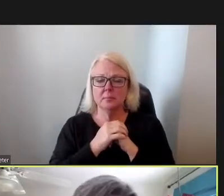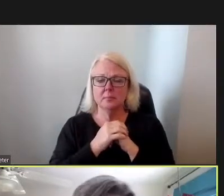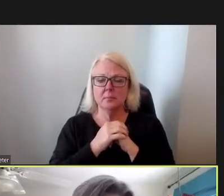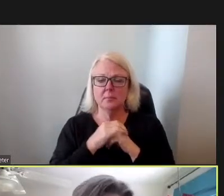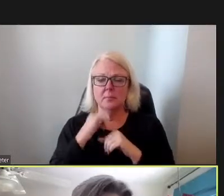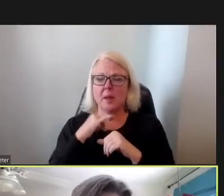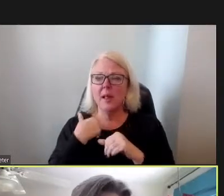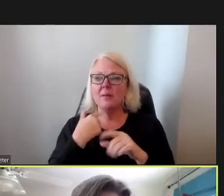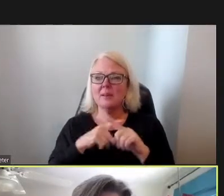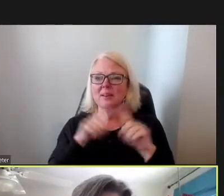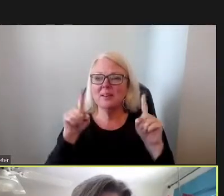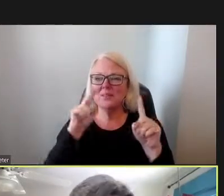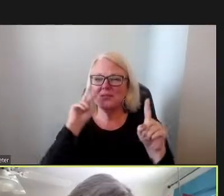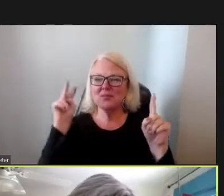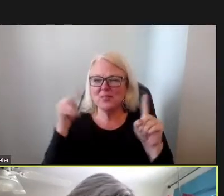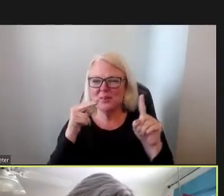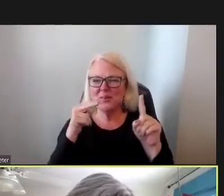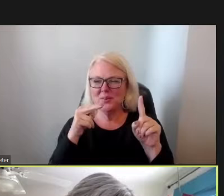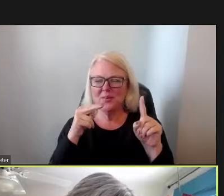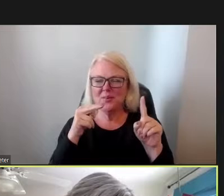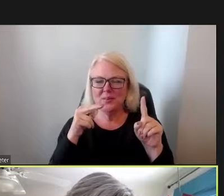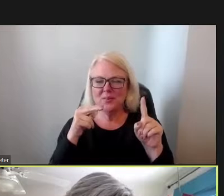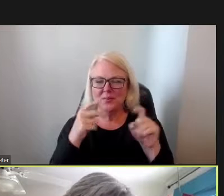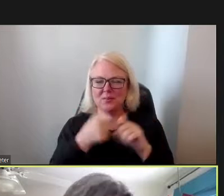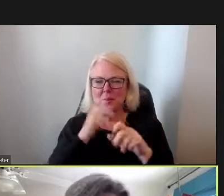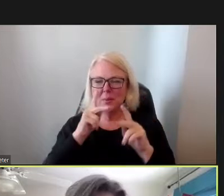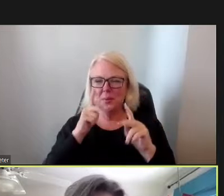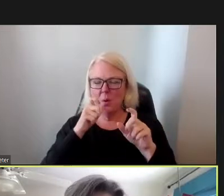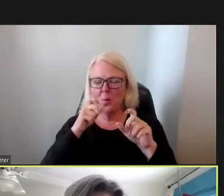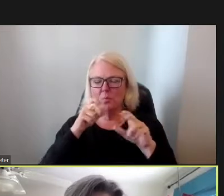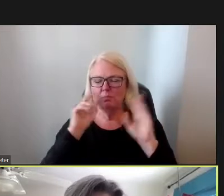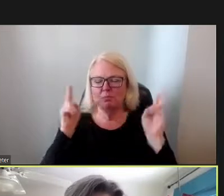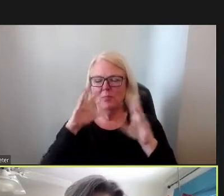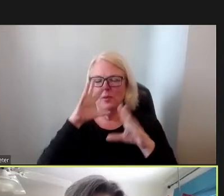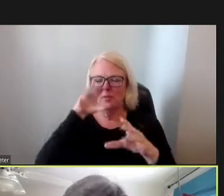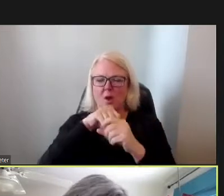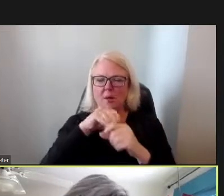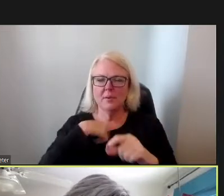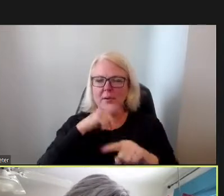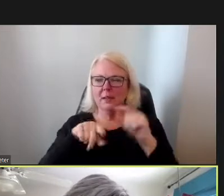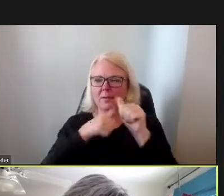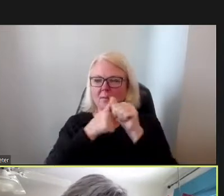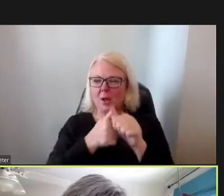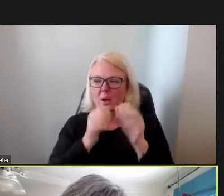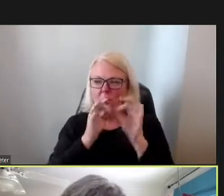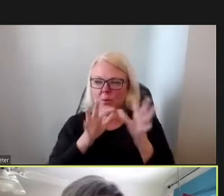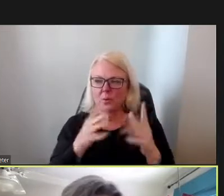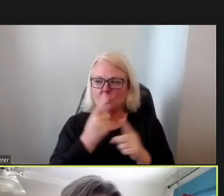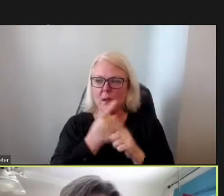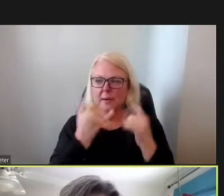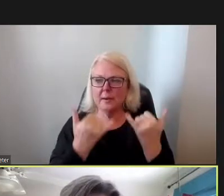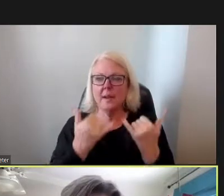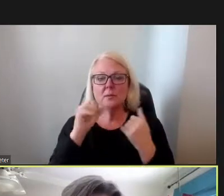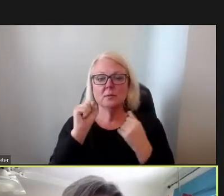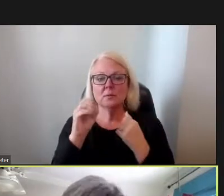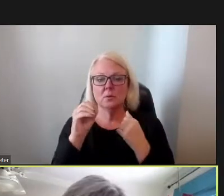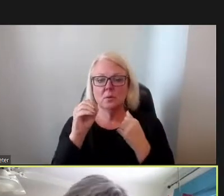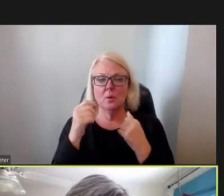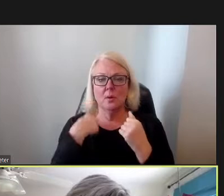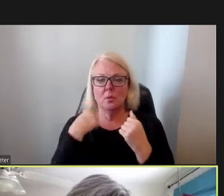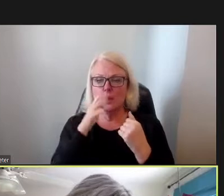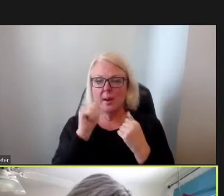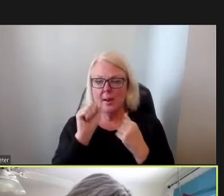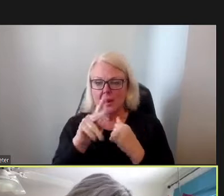I have a different view from participants, so I'm not able to follow the interpreter right now. So I'm going to